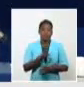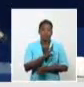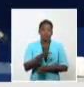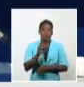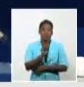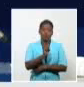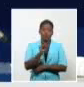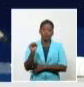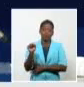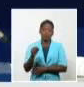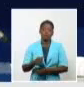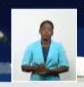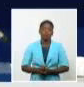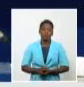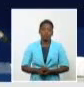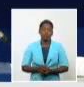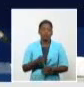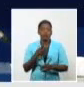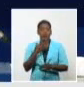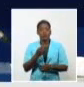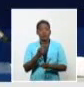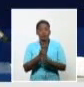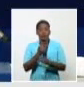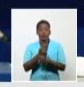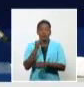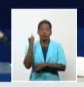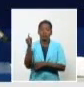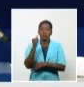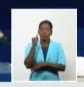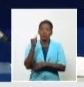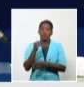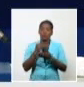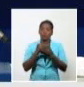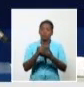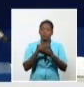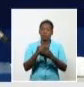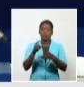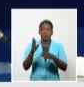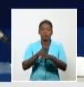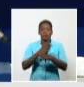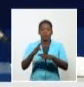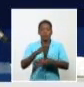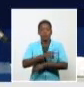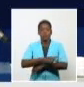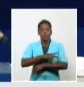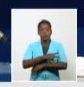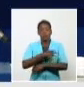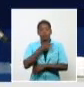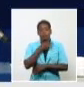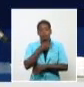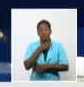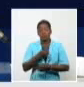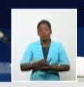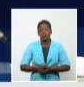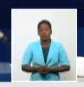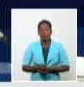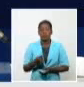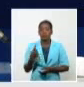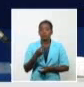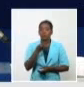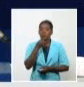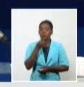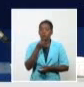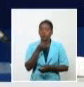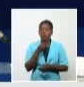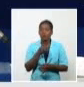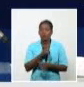have health worker professionals working in 65 countries around the world, and that we also have